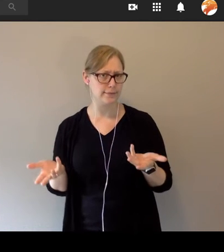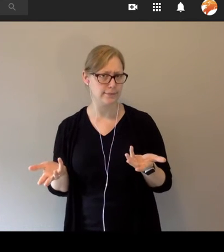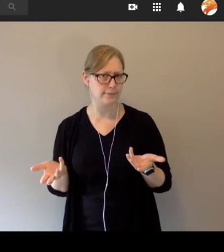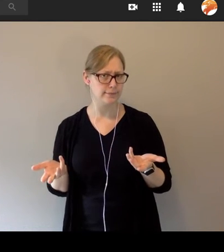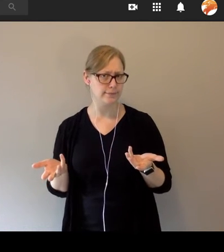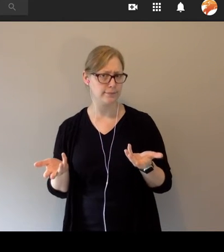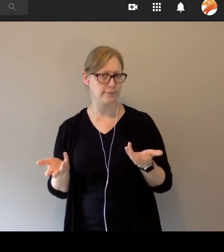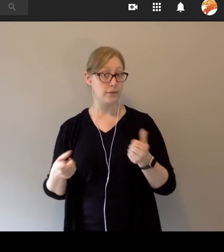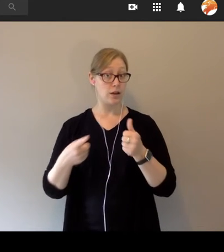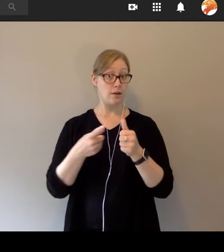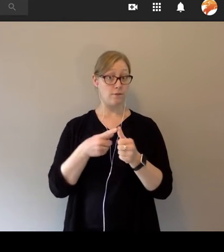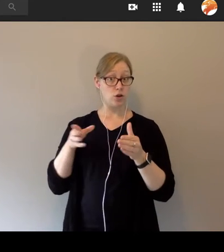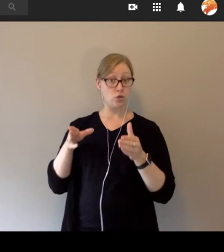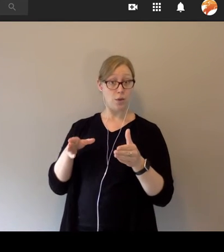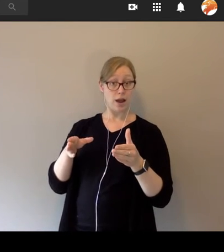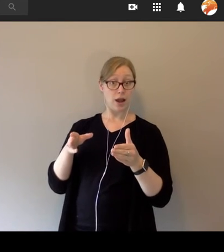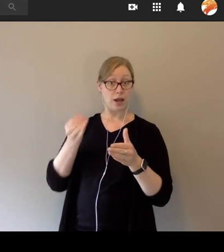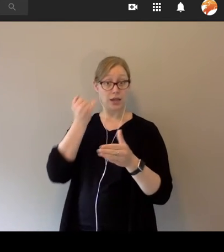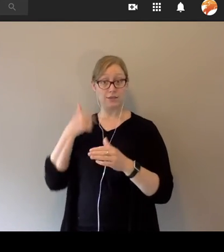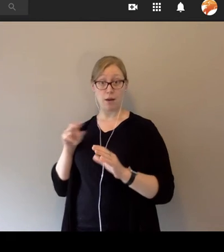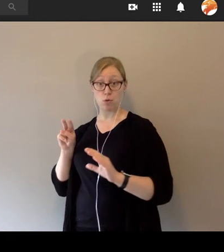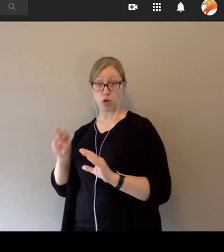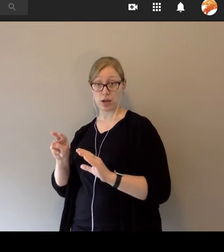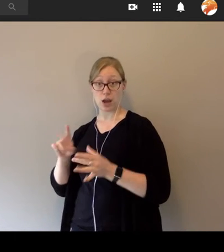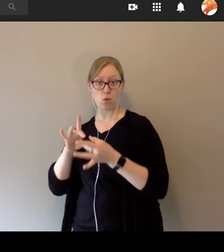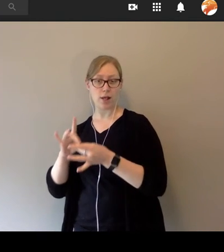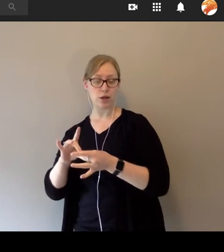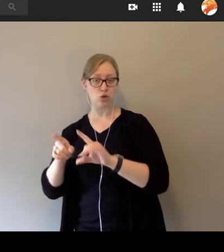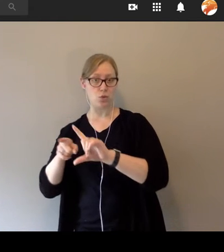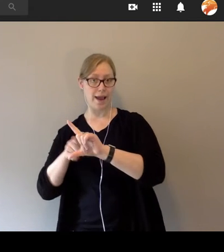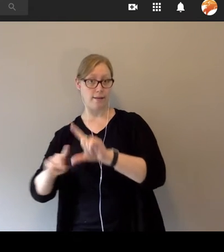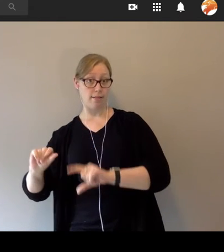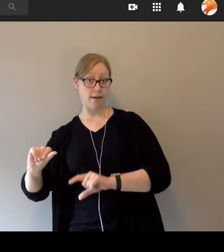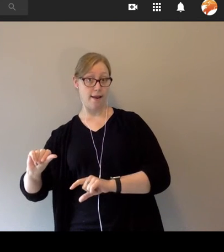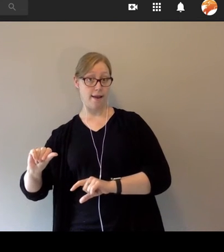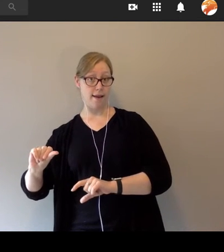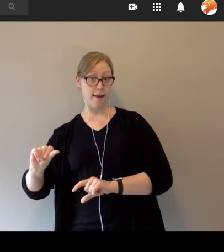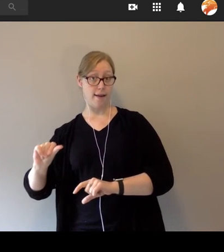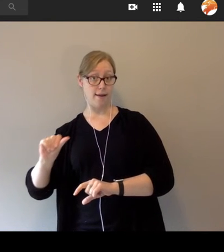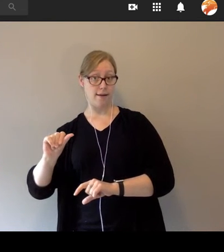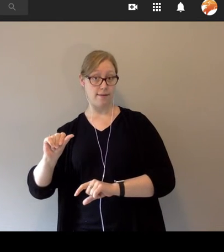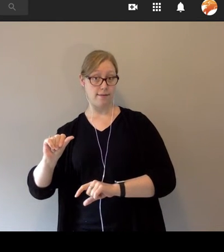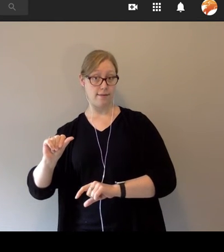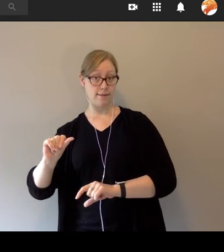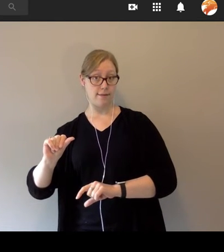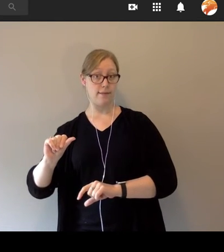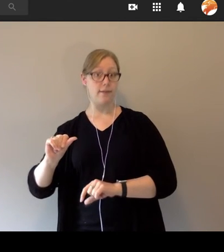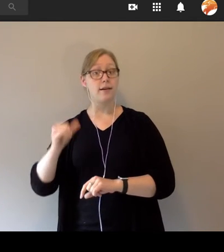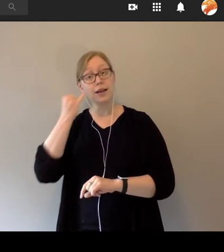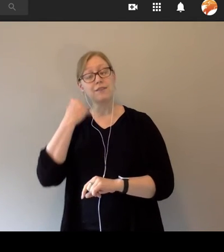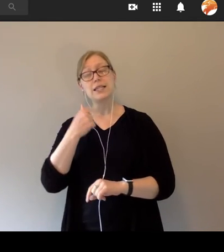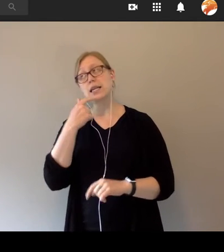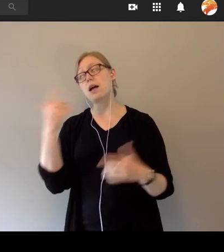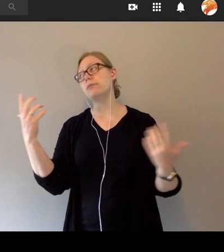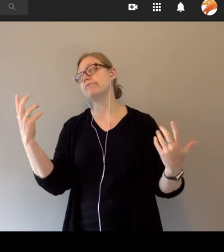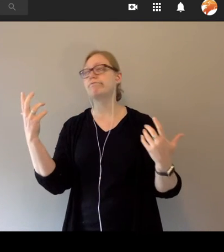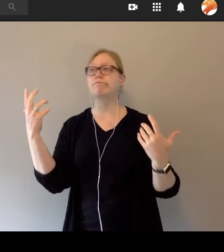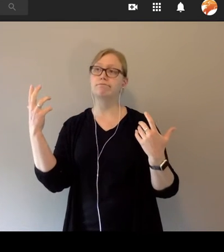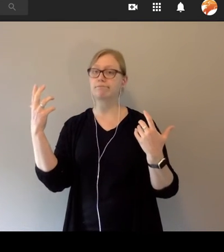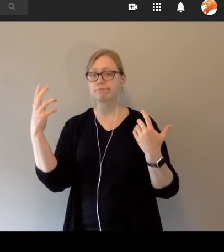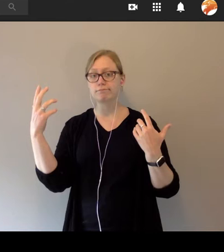if I'm looking at relative to angle A, right? So if I said